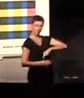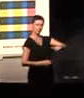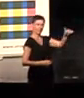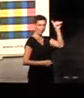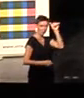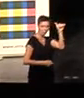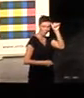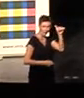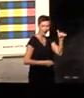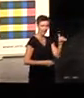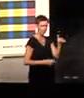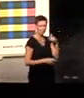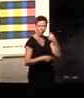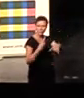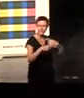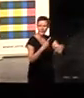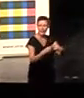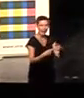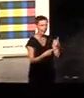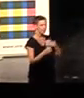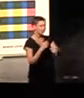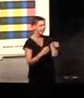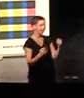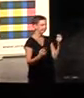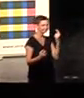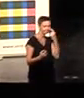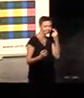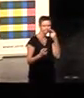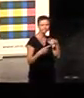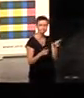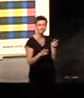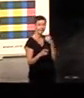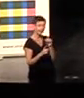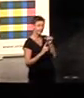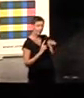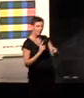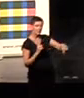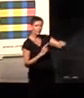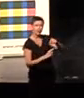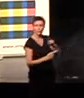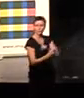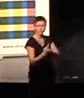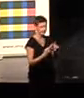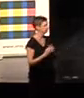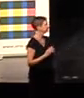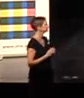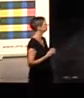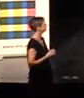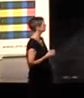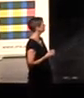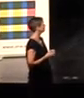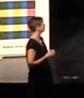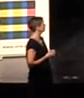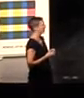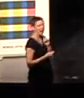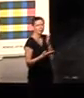of it all the time en toen mijn fietsje land hier vanaf user switching power and am